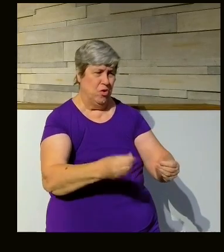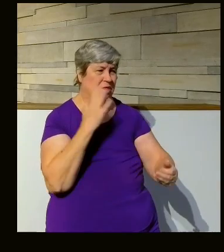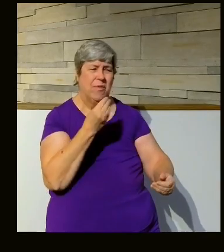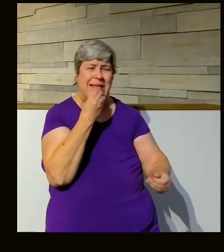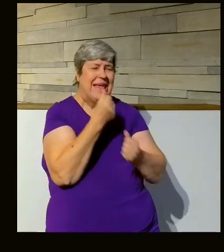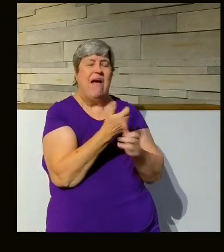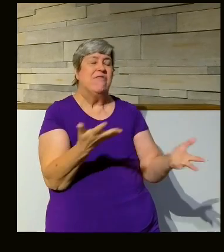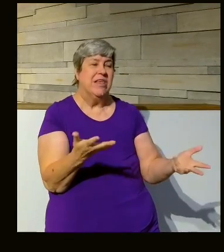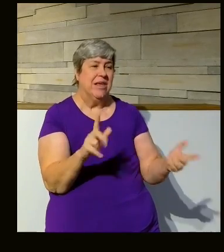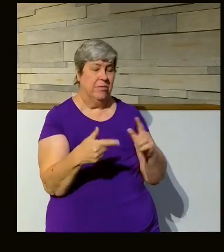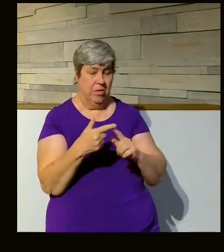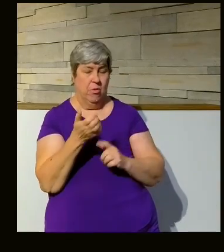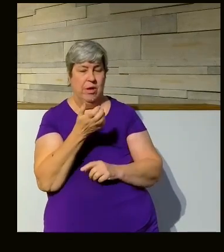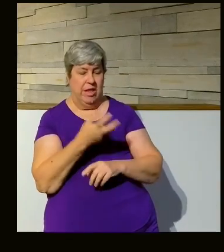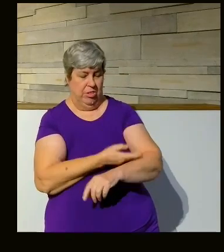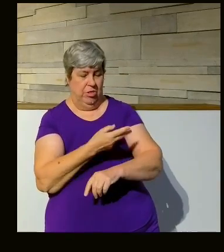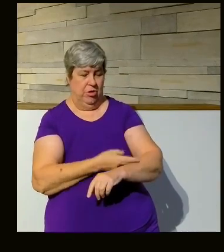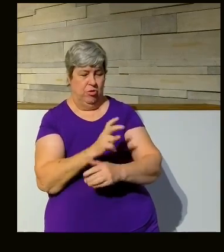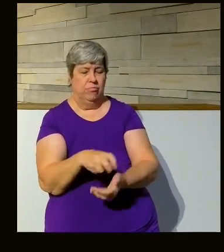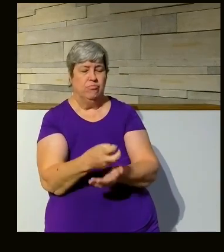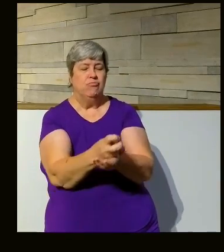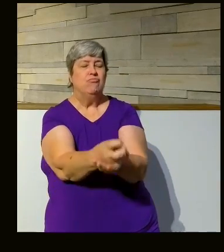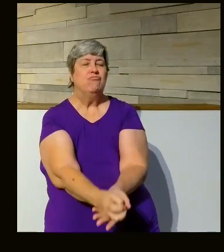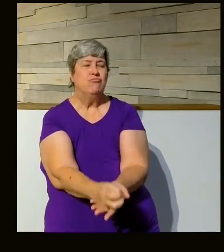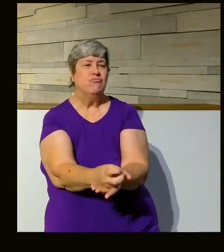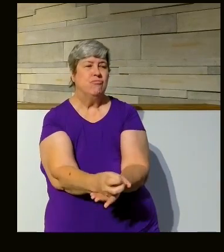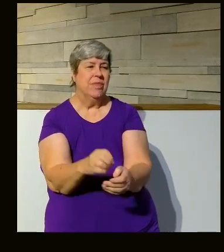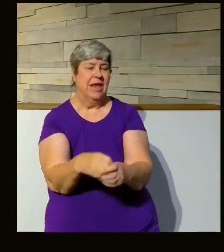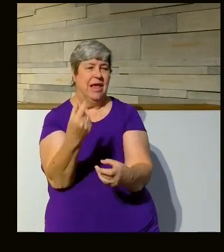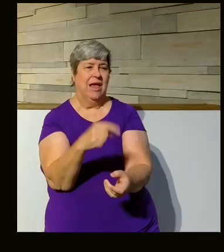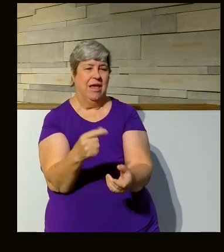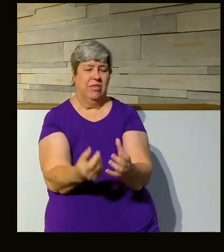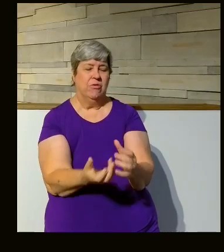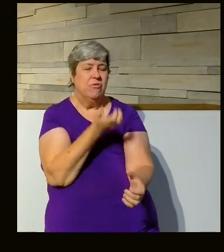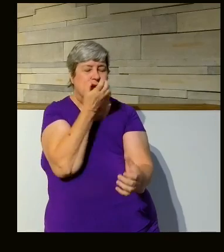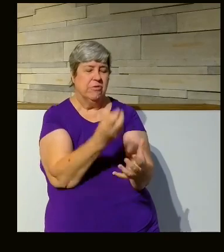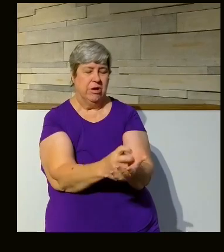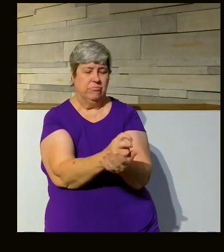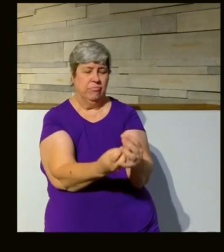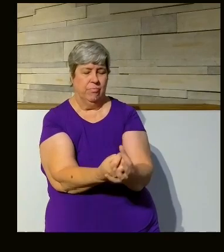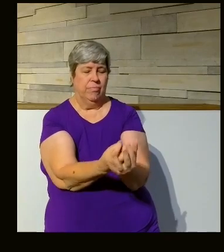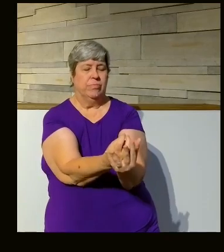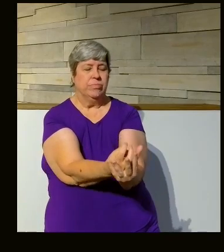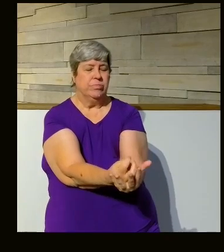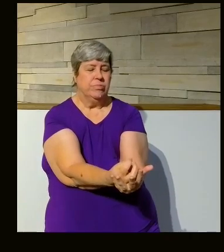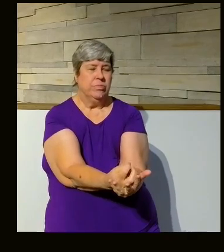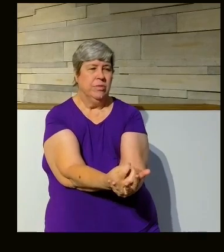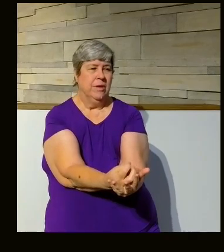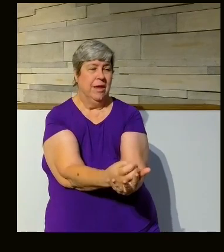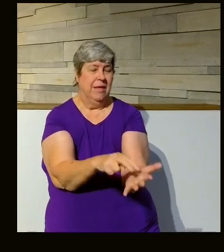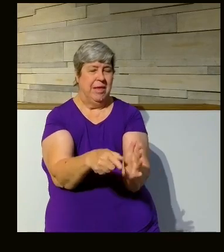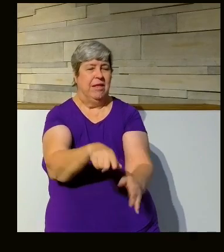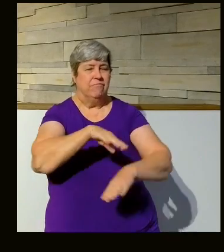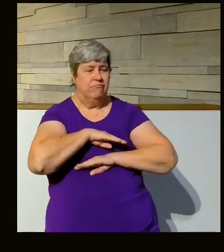everything. So when the sheep is lying in the green grass, the sheep is